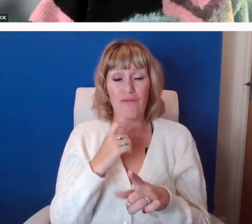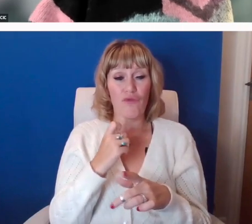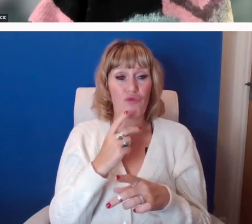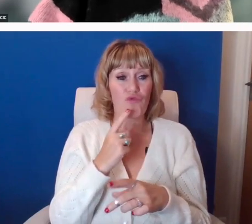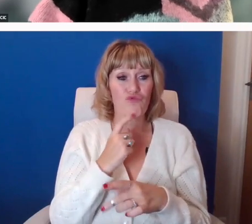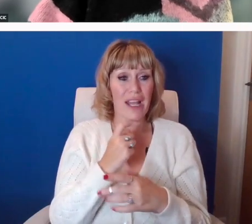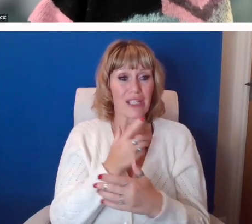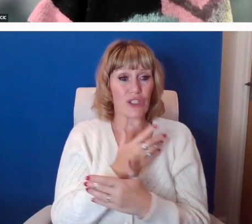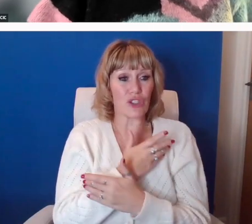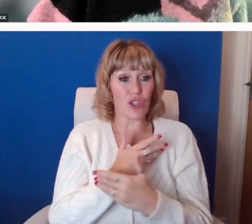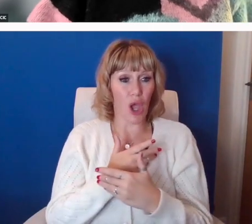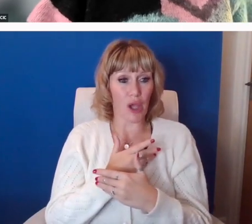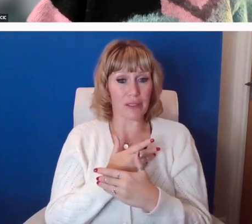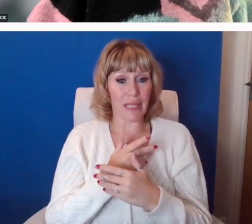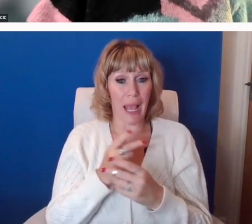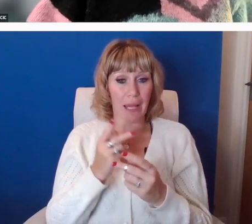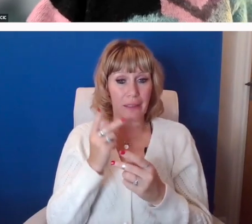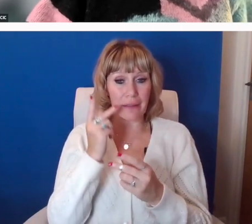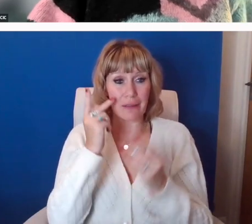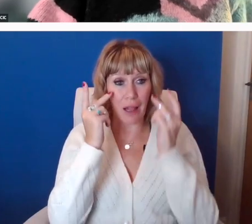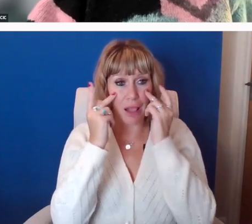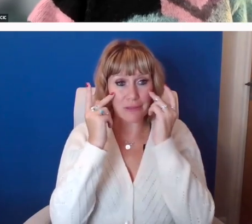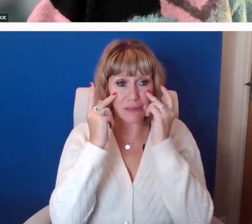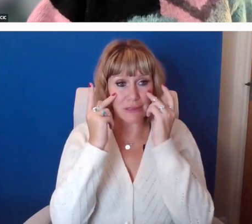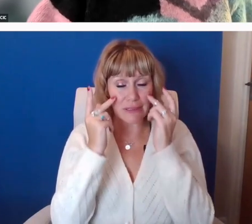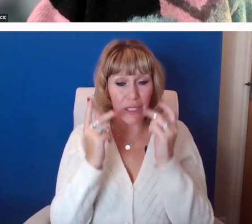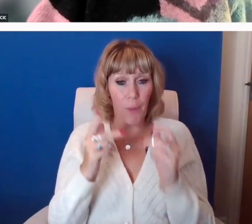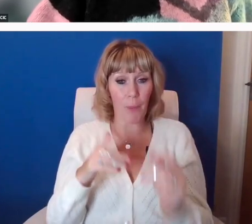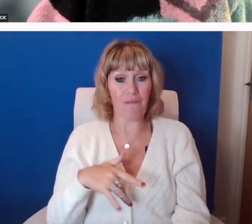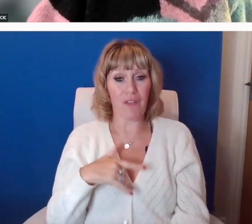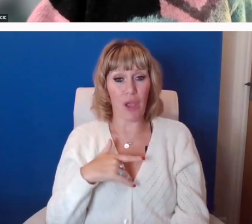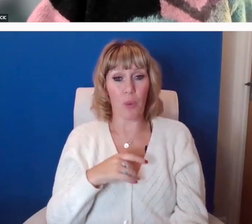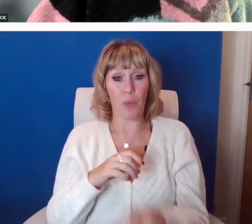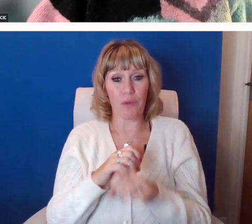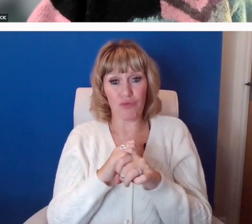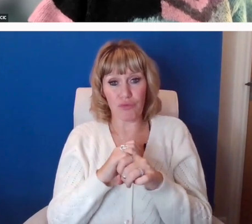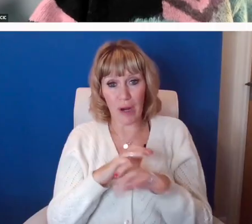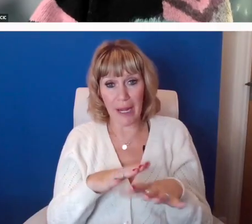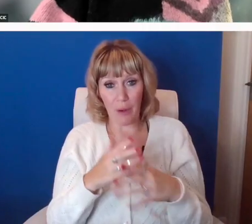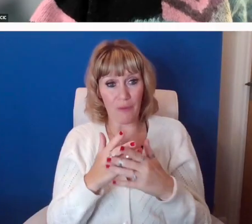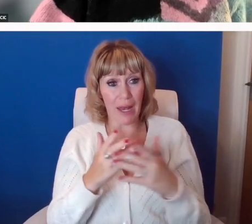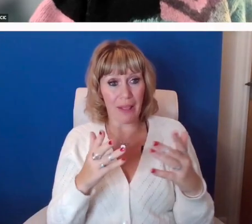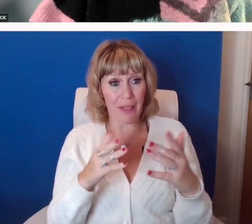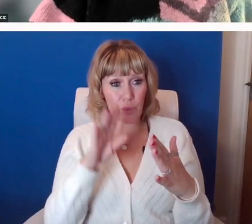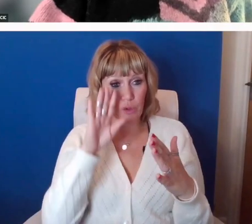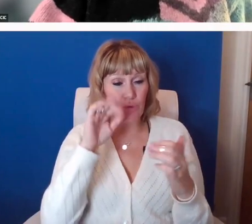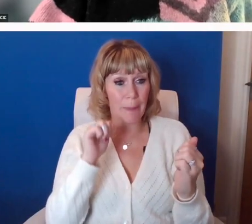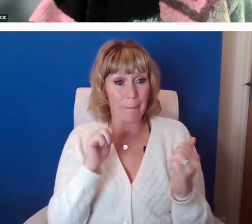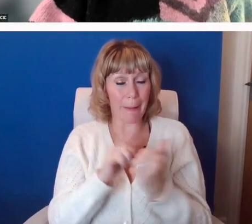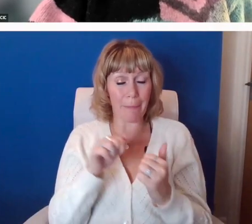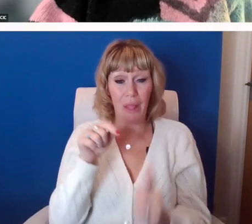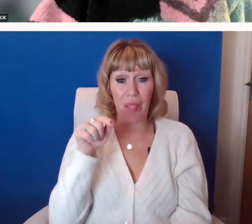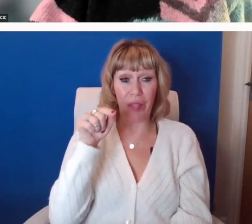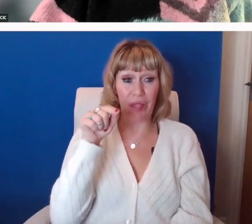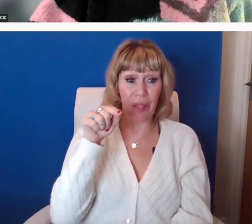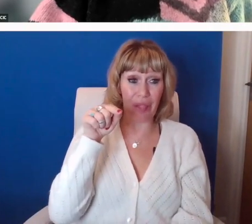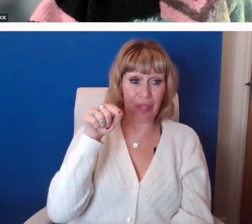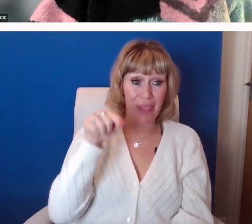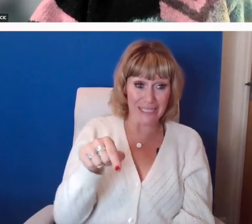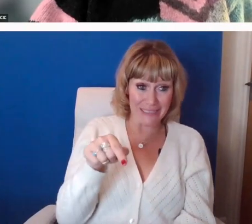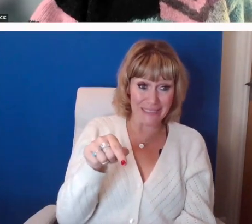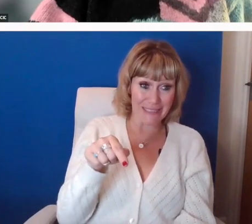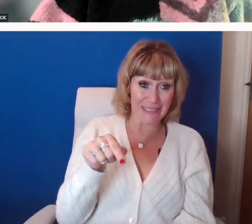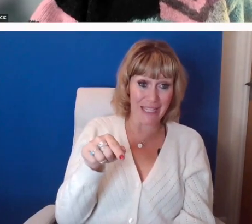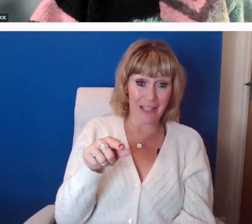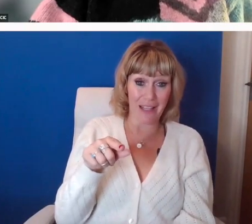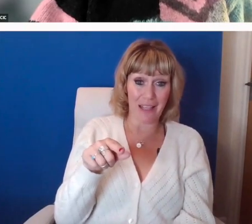I think the next time any of us think that we've run out of paper or canvas, we should remember this because it's just, I